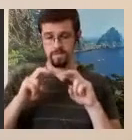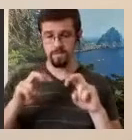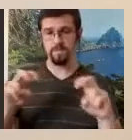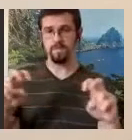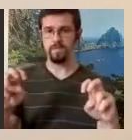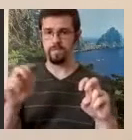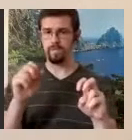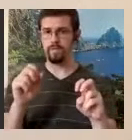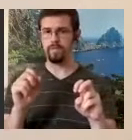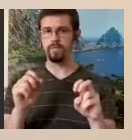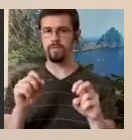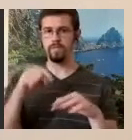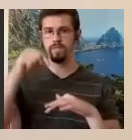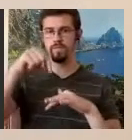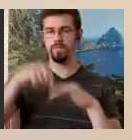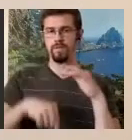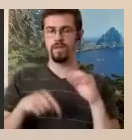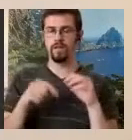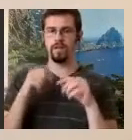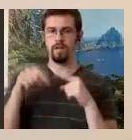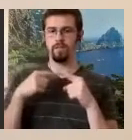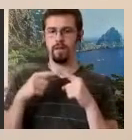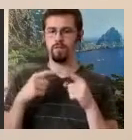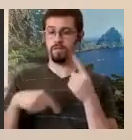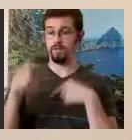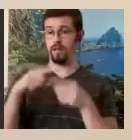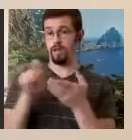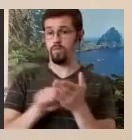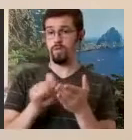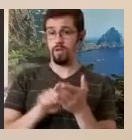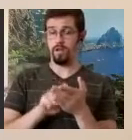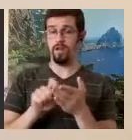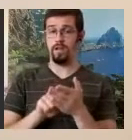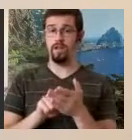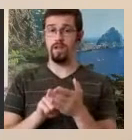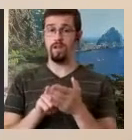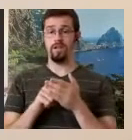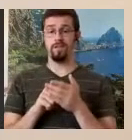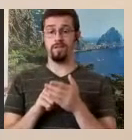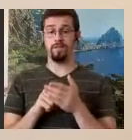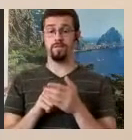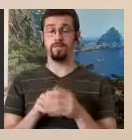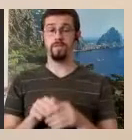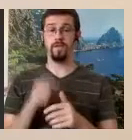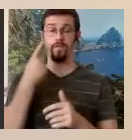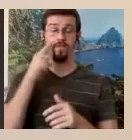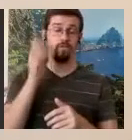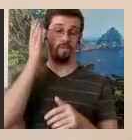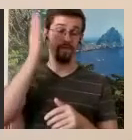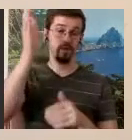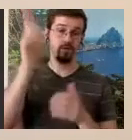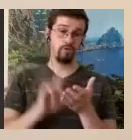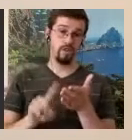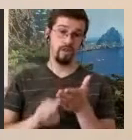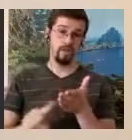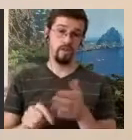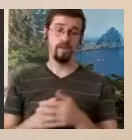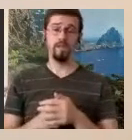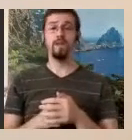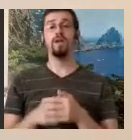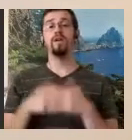studies between other sign languages in the future. So that's an area for future research. I'd just like to